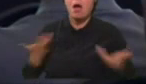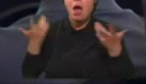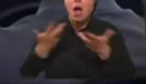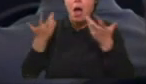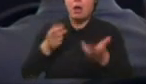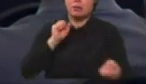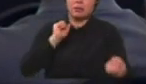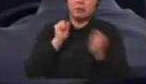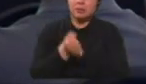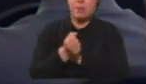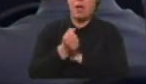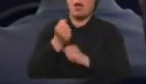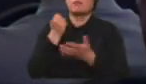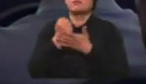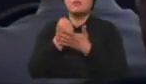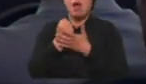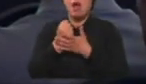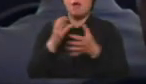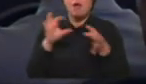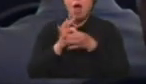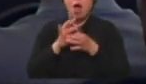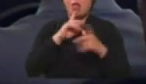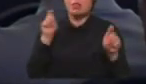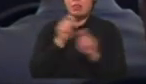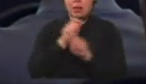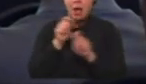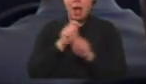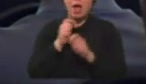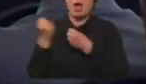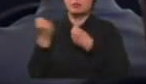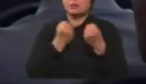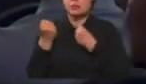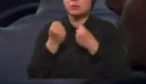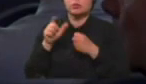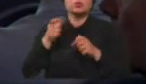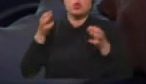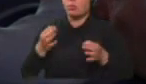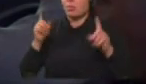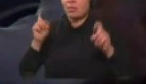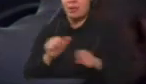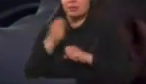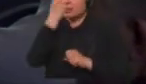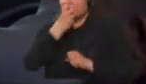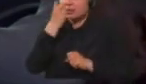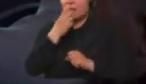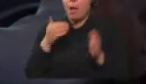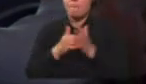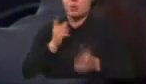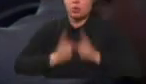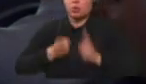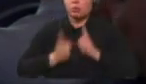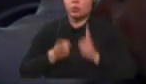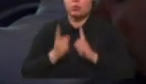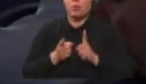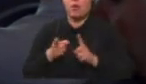here, all the data being shared today is absolutely fascinating, and the need for this acceleration is nowhere more apparent than in the data that's